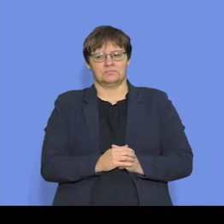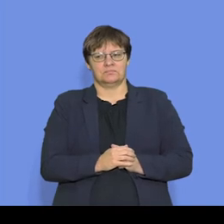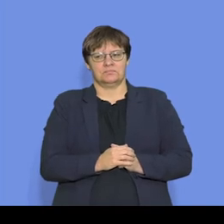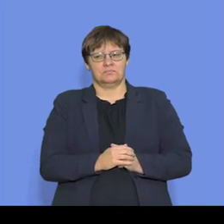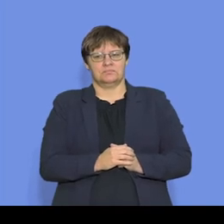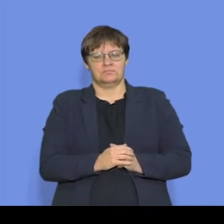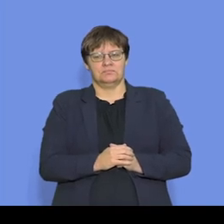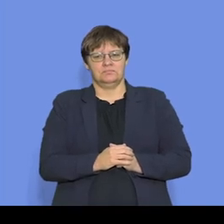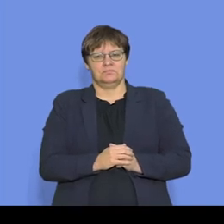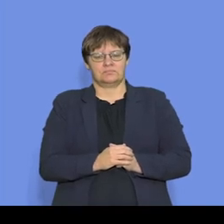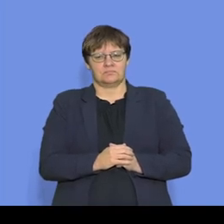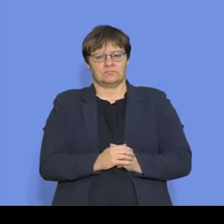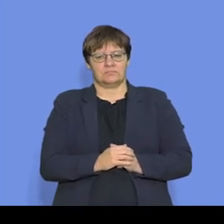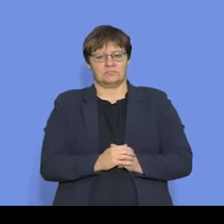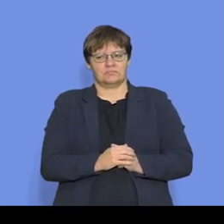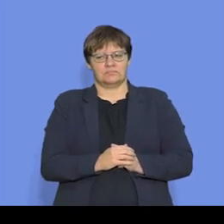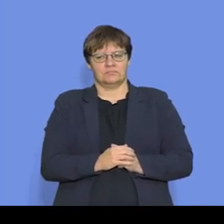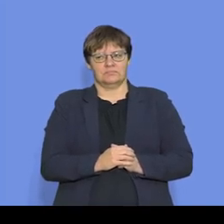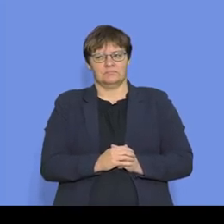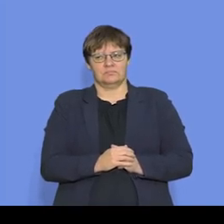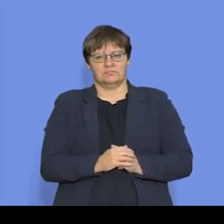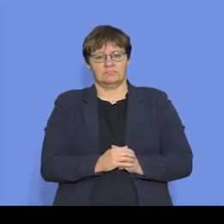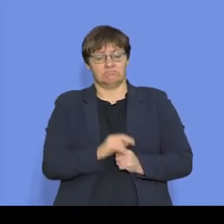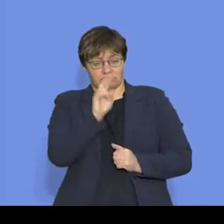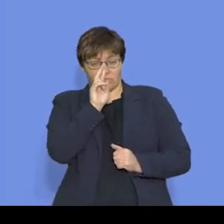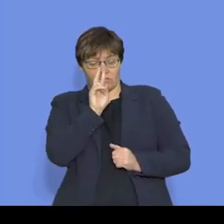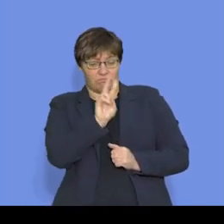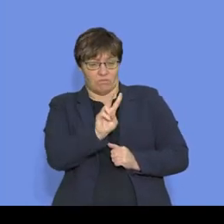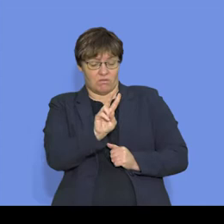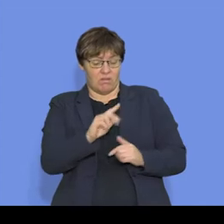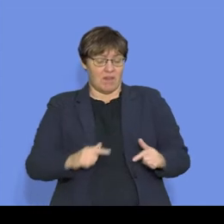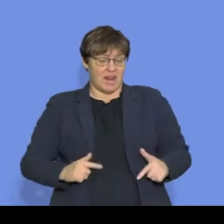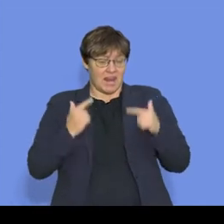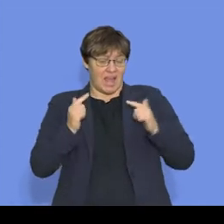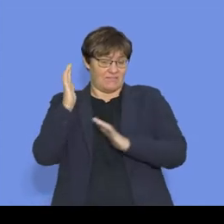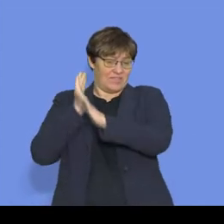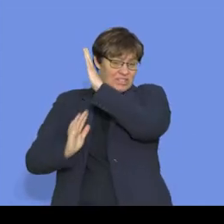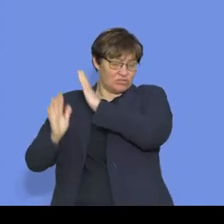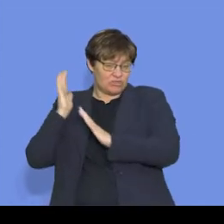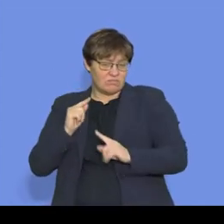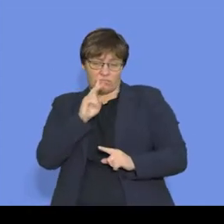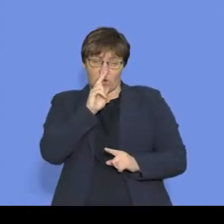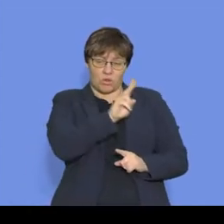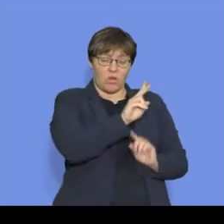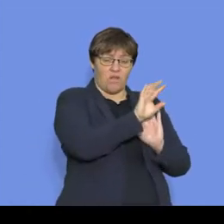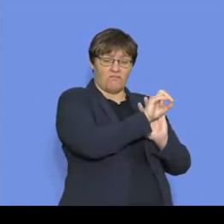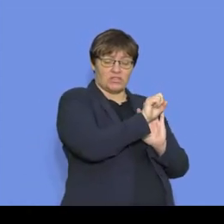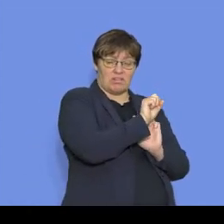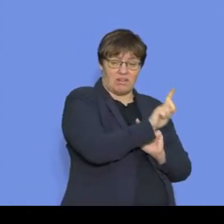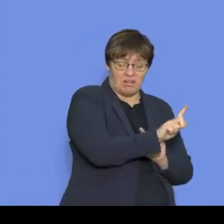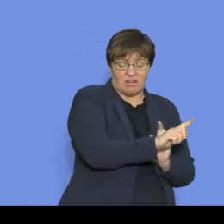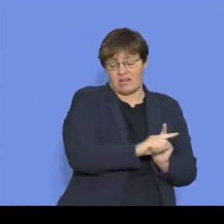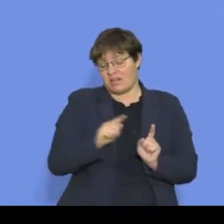We have already looked at the history of life. We've looked at fossils. We've looked